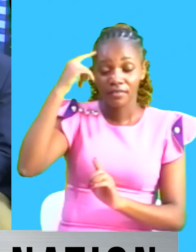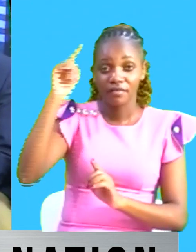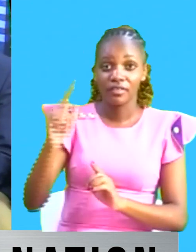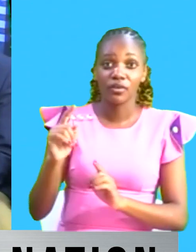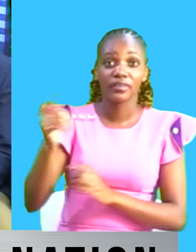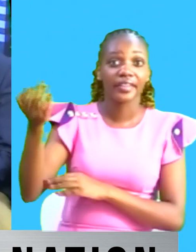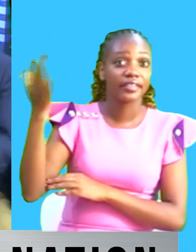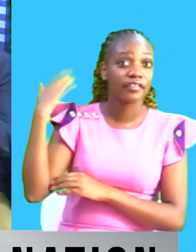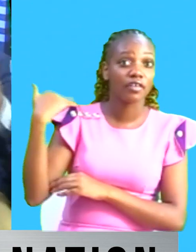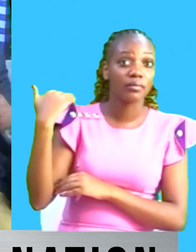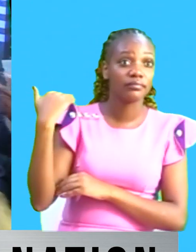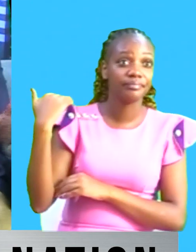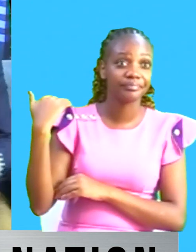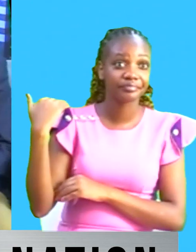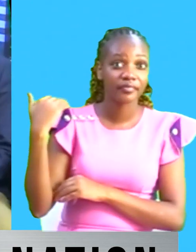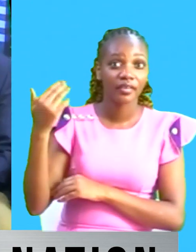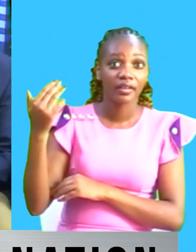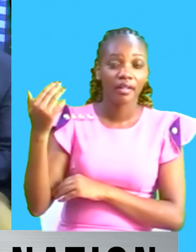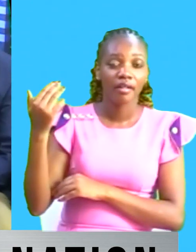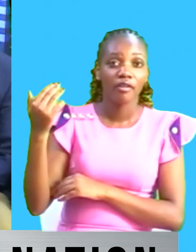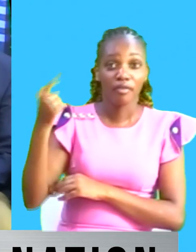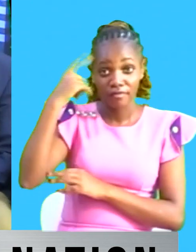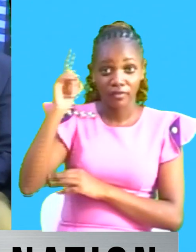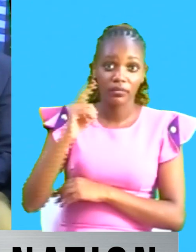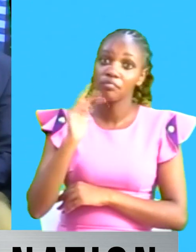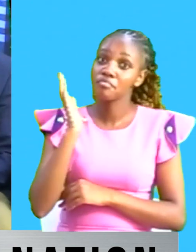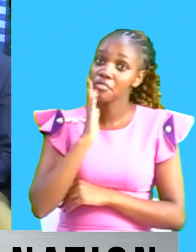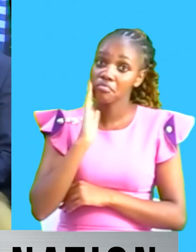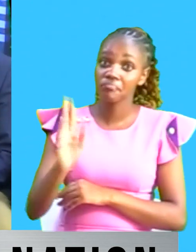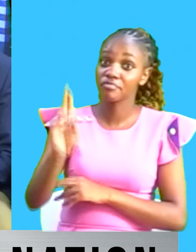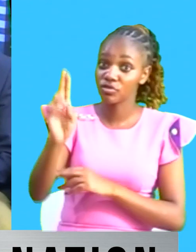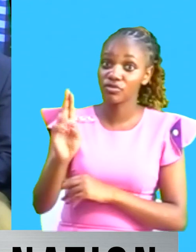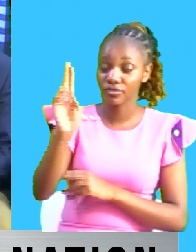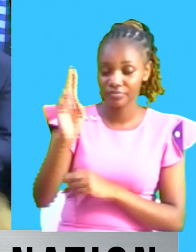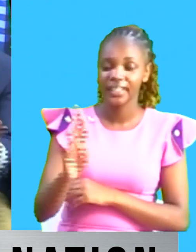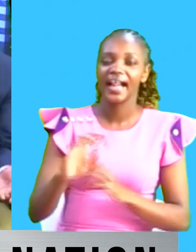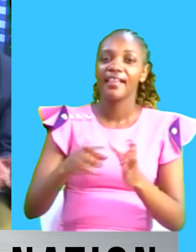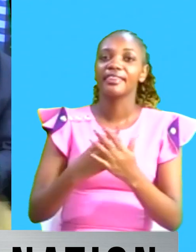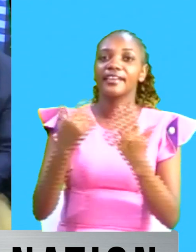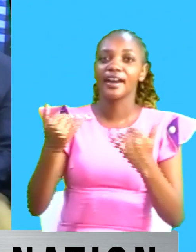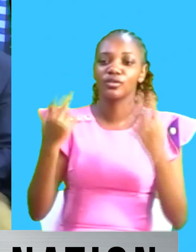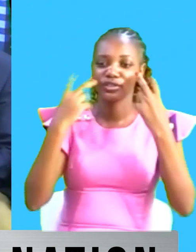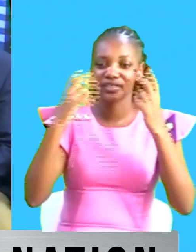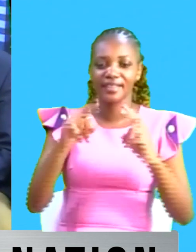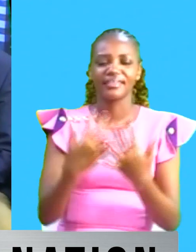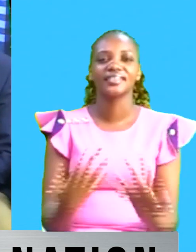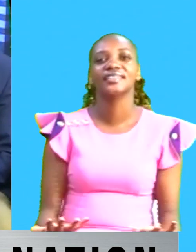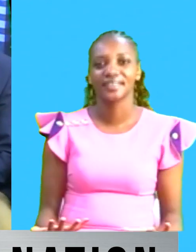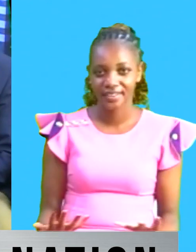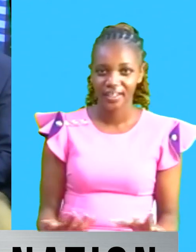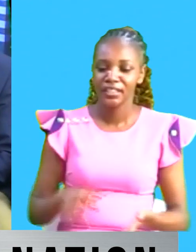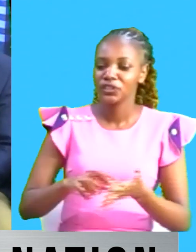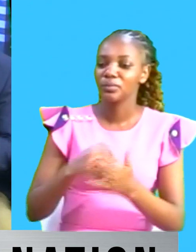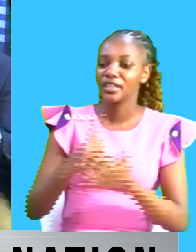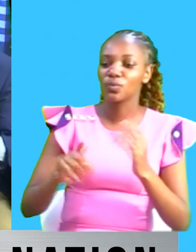the former first lady, the first lady of this republic. Right. And that then was now, a bit unfortunate. And then now again this thing. So really, Right. this